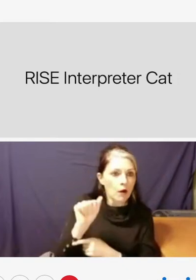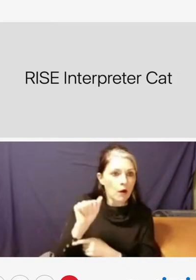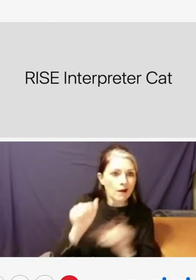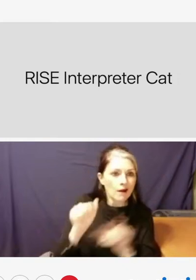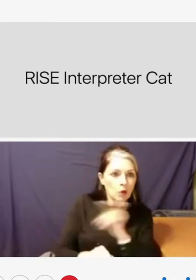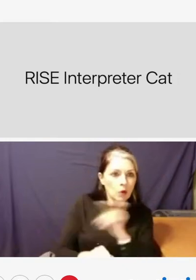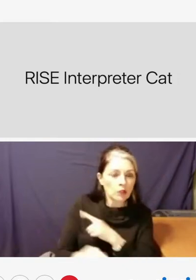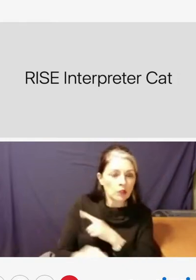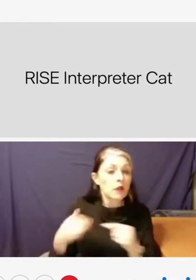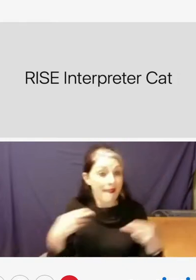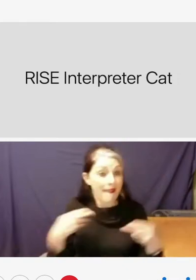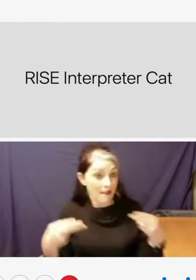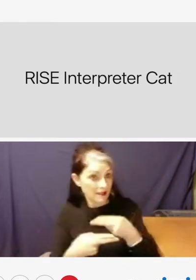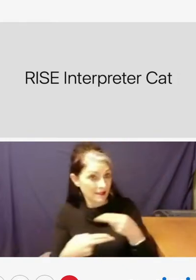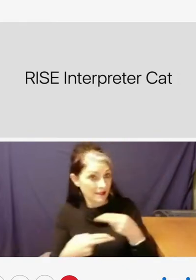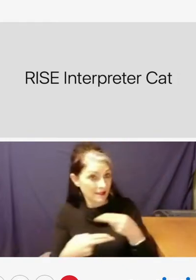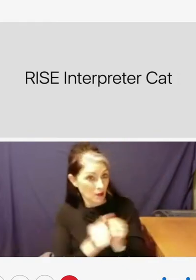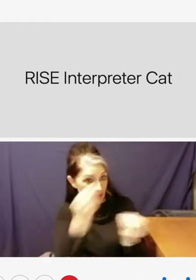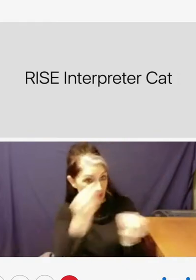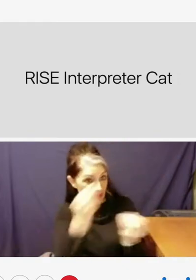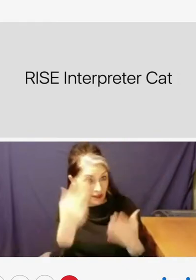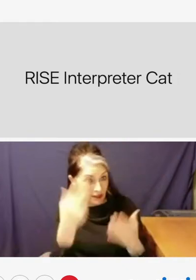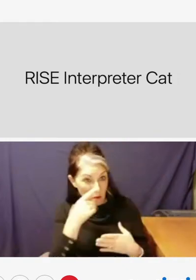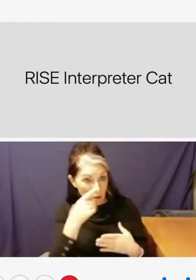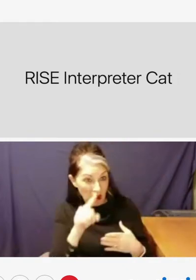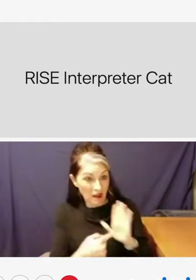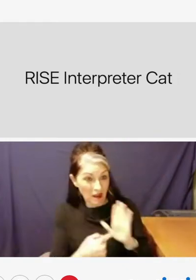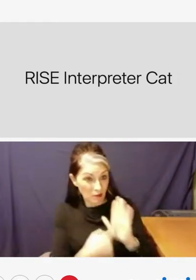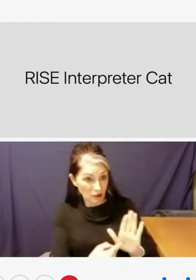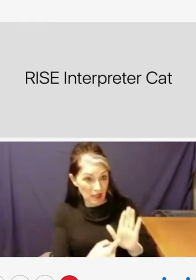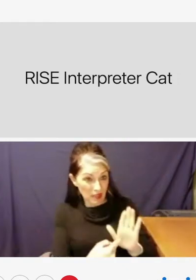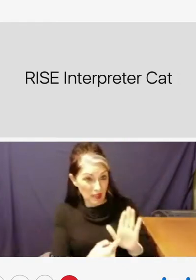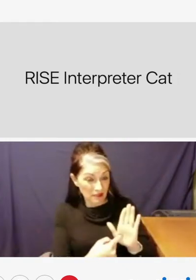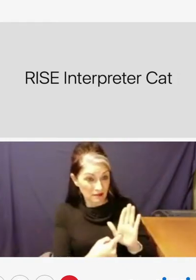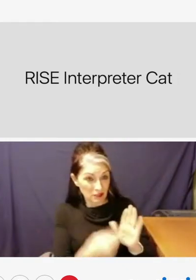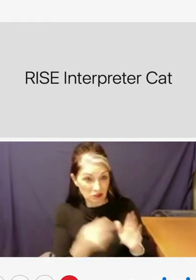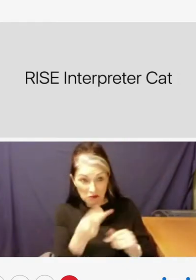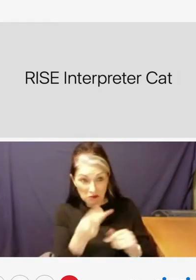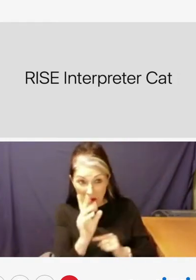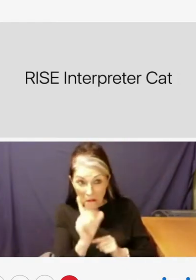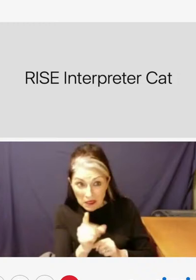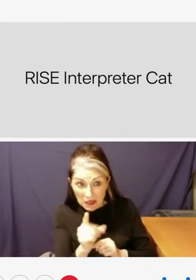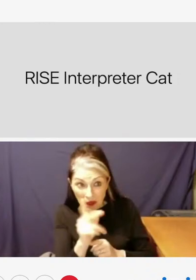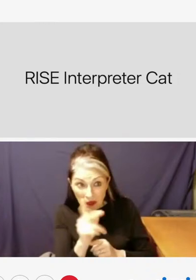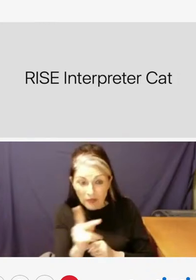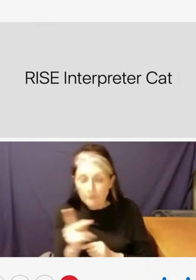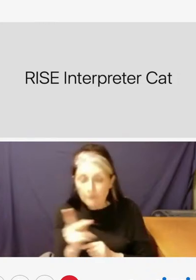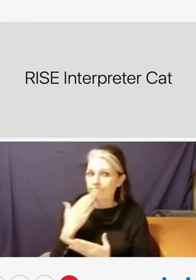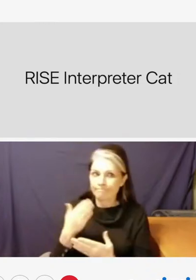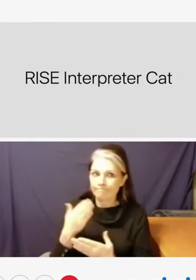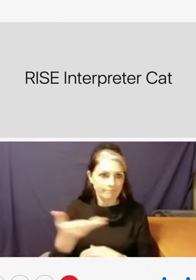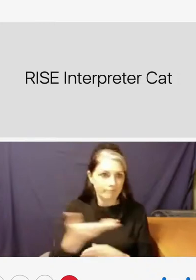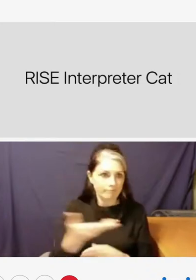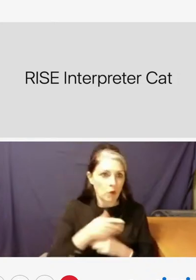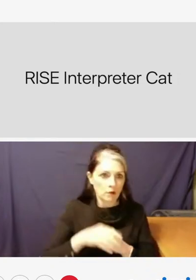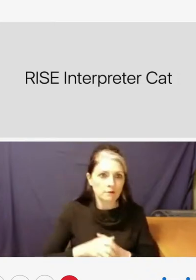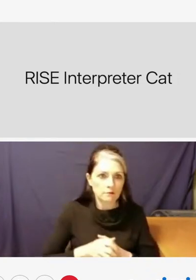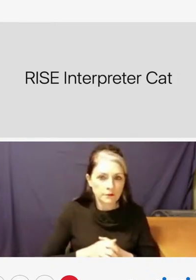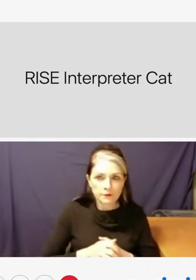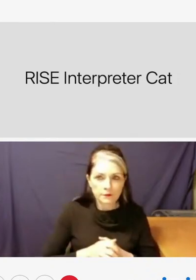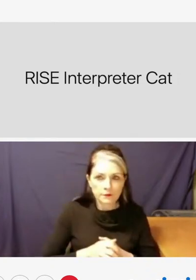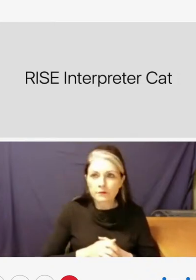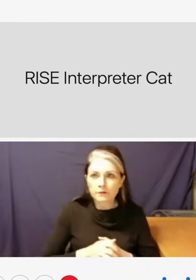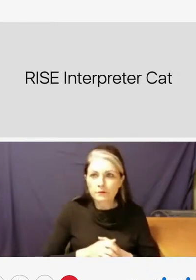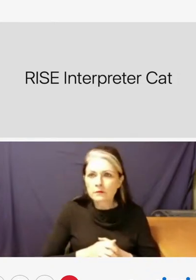some of that information if it's okay with you I'd like to present that in just a couple minutes okay thank you you're welcome okay Mr